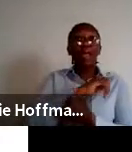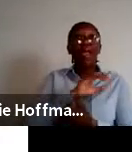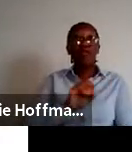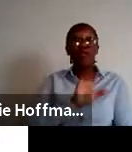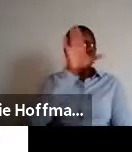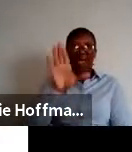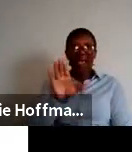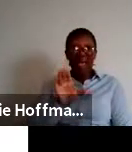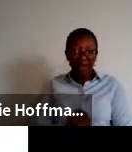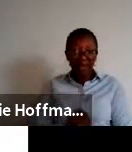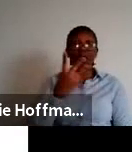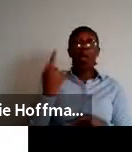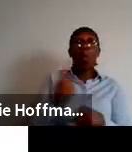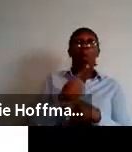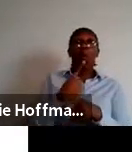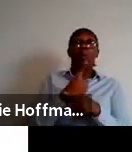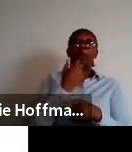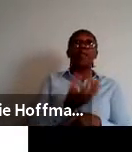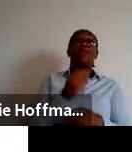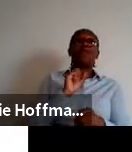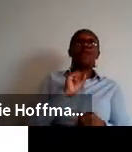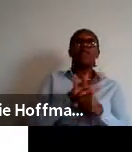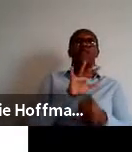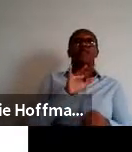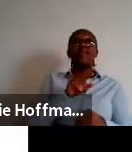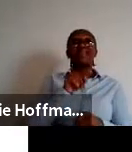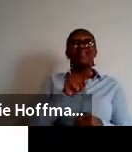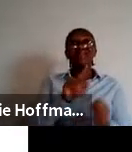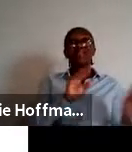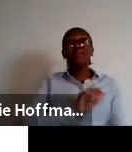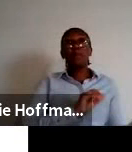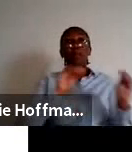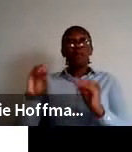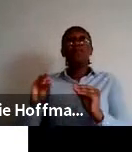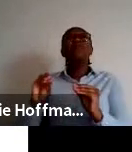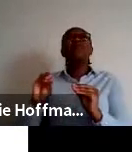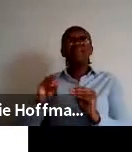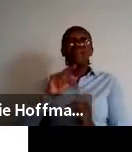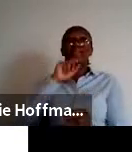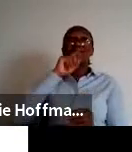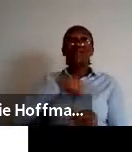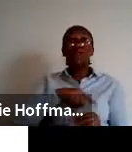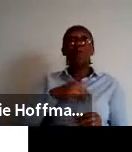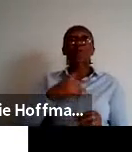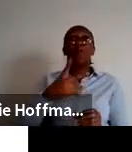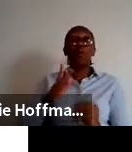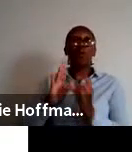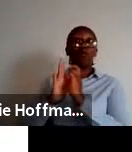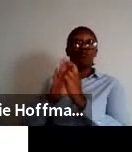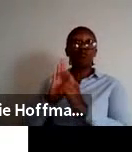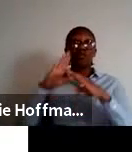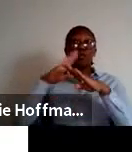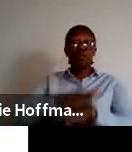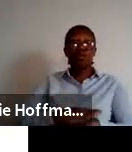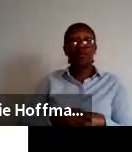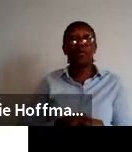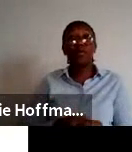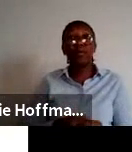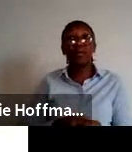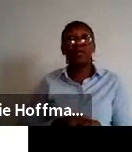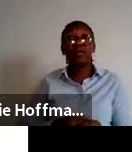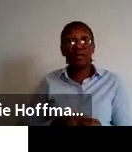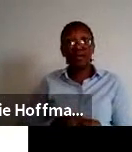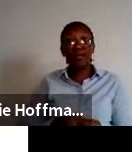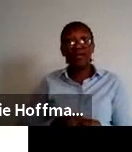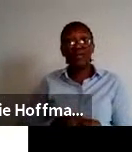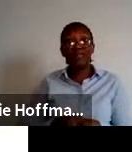the victims, and they became part of the victims of illicit trade. As I've indicated, it is not a victimless